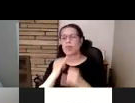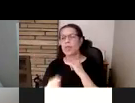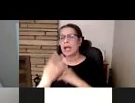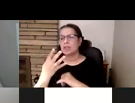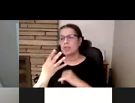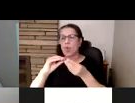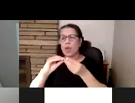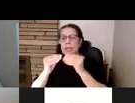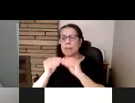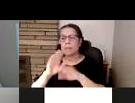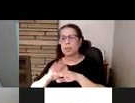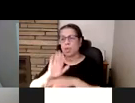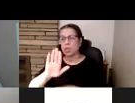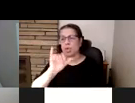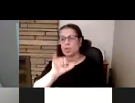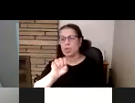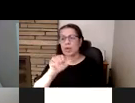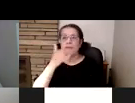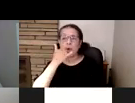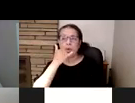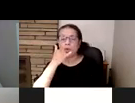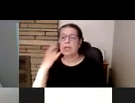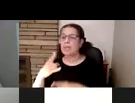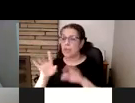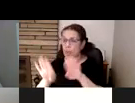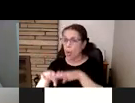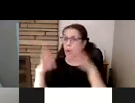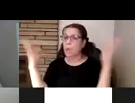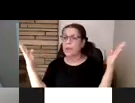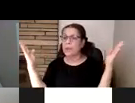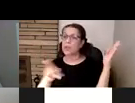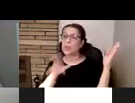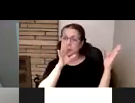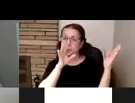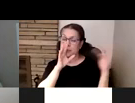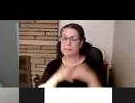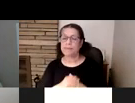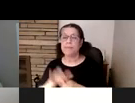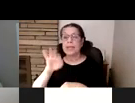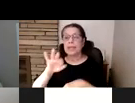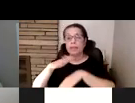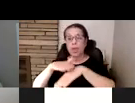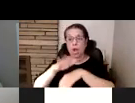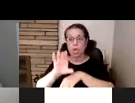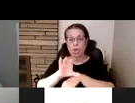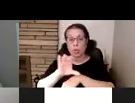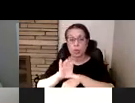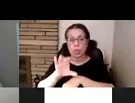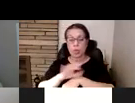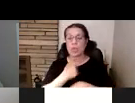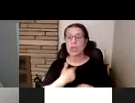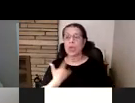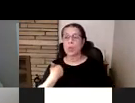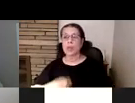phone number, and I will let you know that I am unmuting you. If you're on a computer or mobile device, a box will pop up